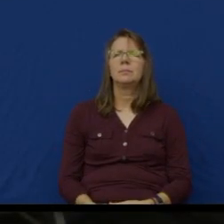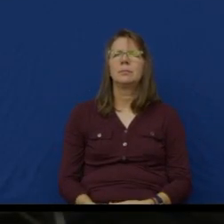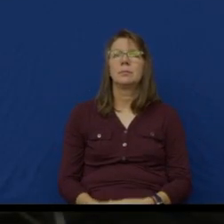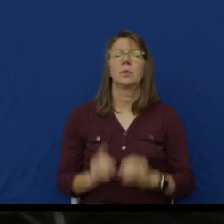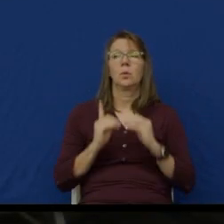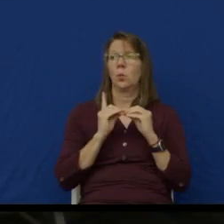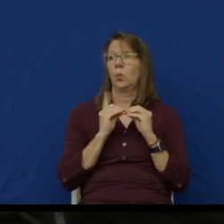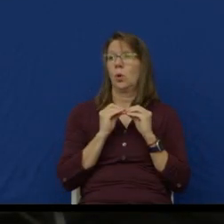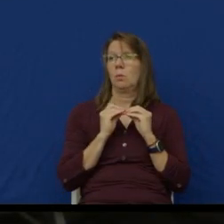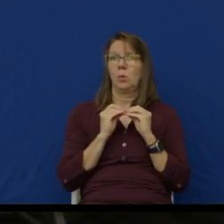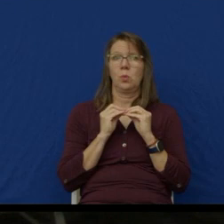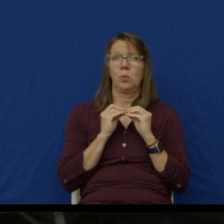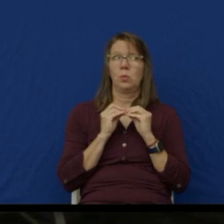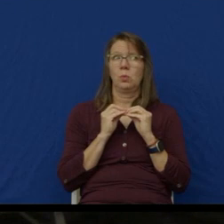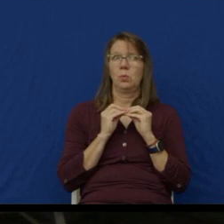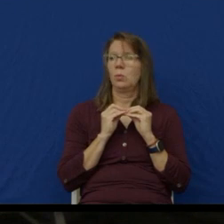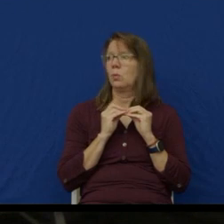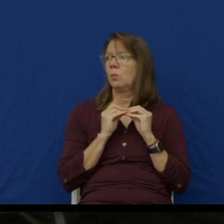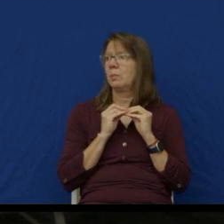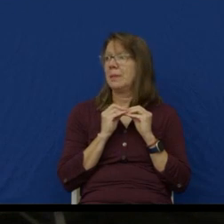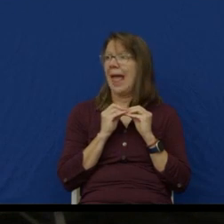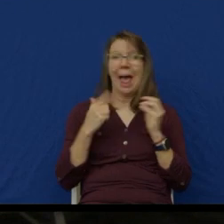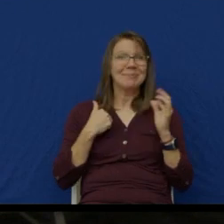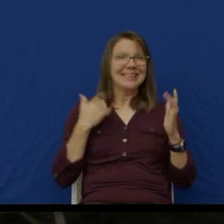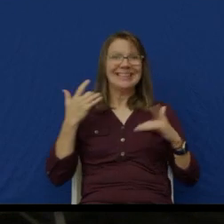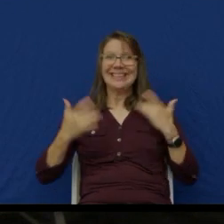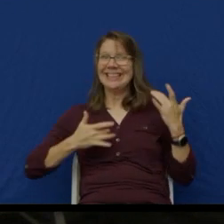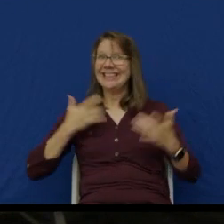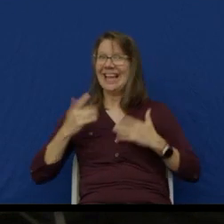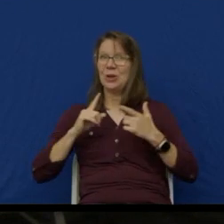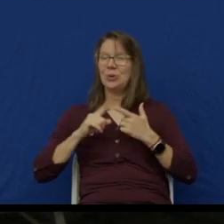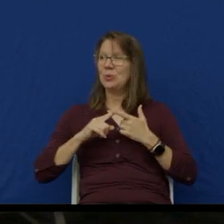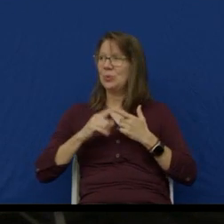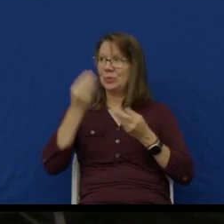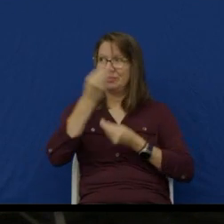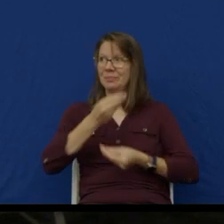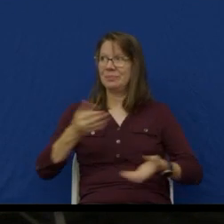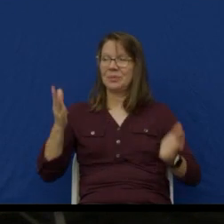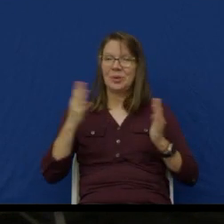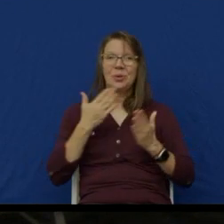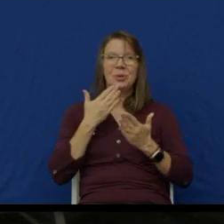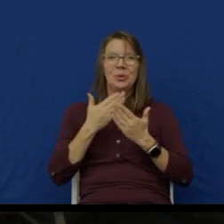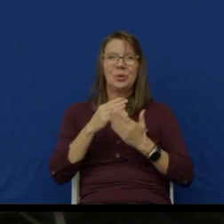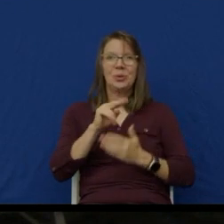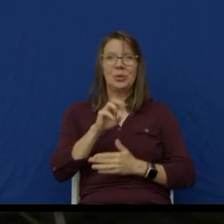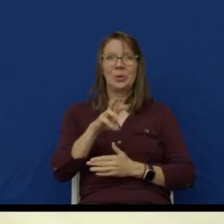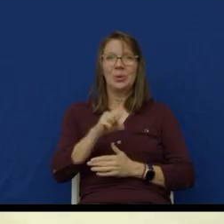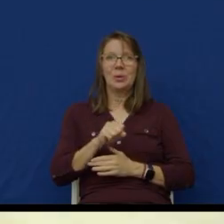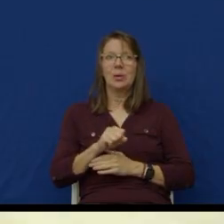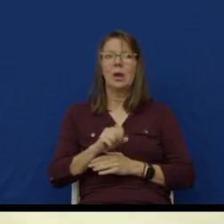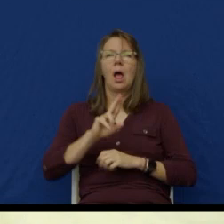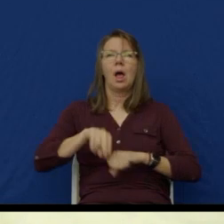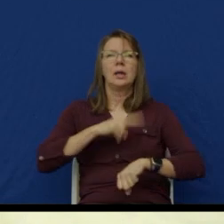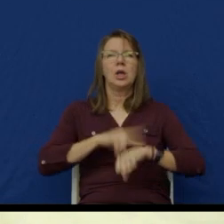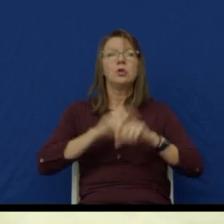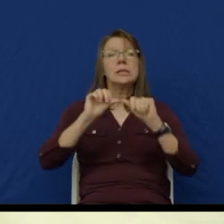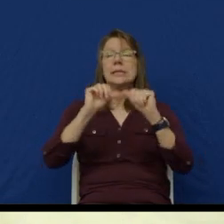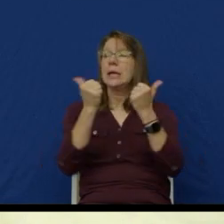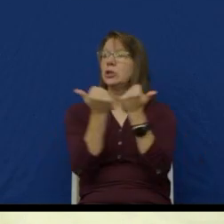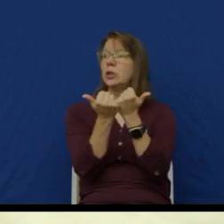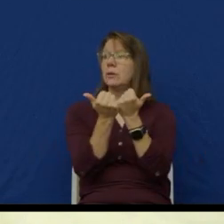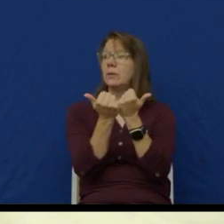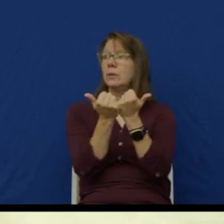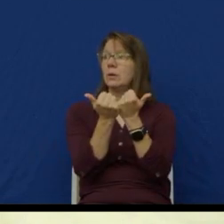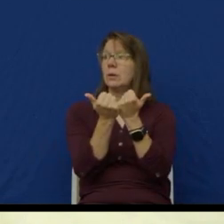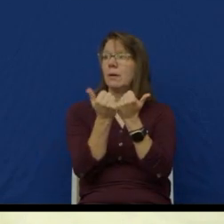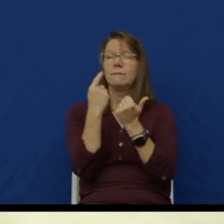one more. Dr. Yen. Yes, I am so excited to get to do a good news item. There is a national association, the National Association